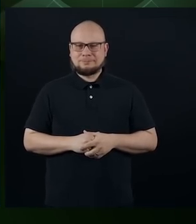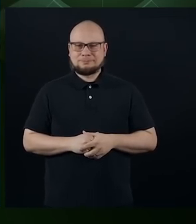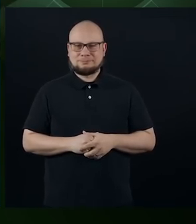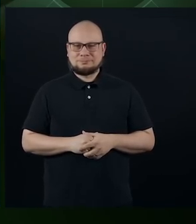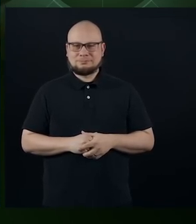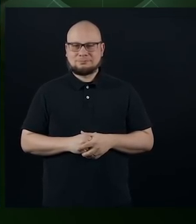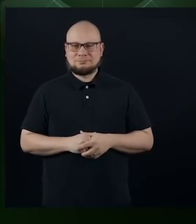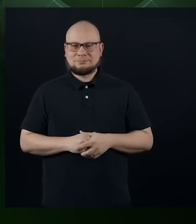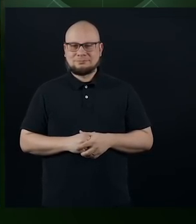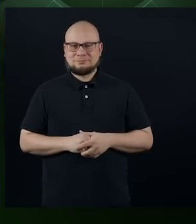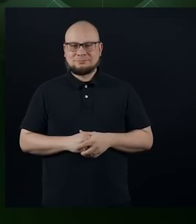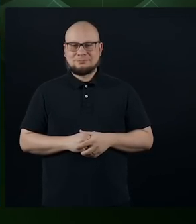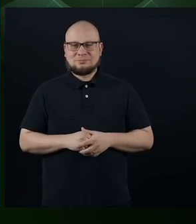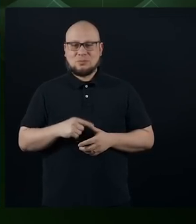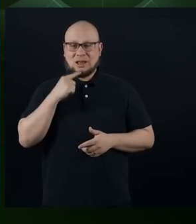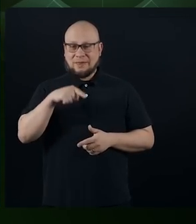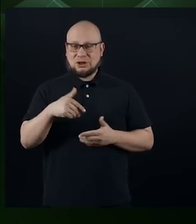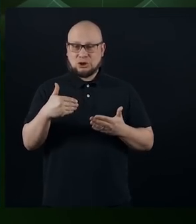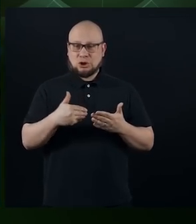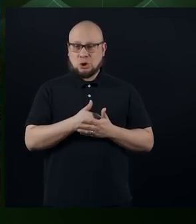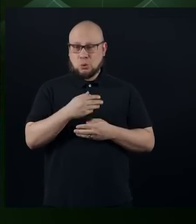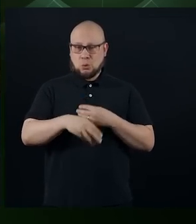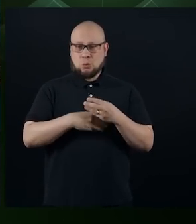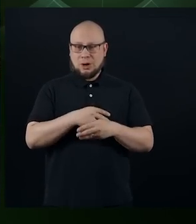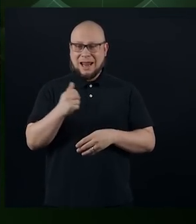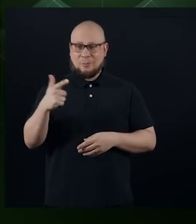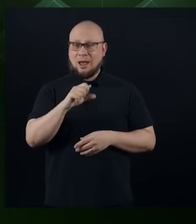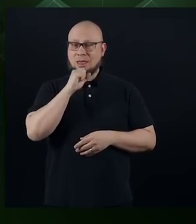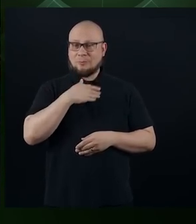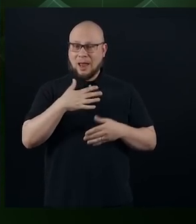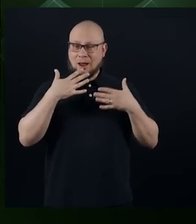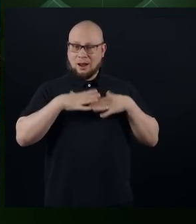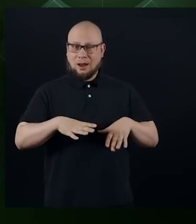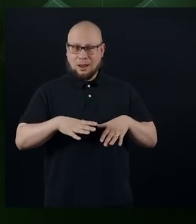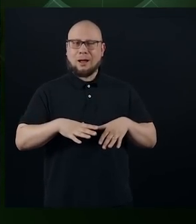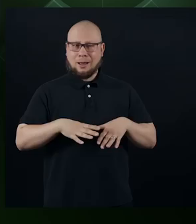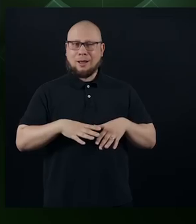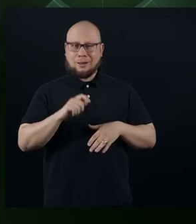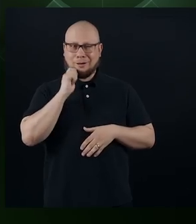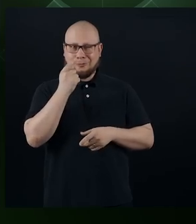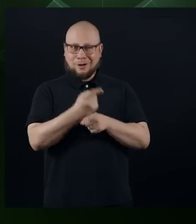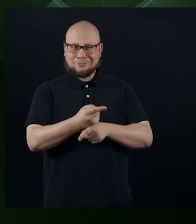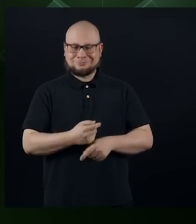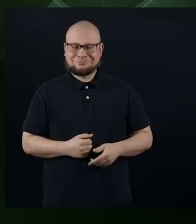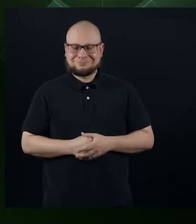This is the first place I've found where everyone appreciates my uniqueness.